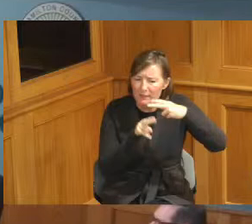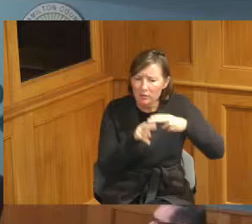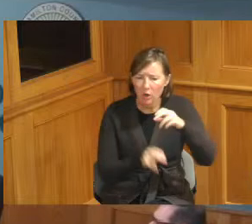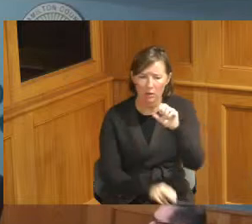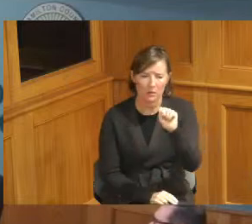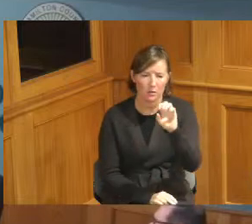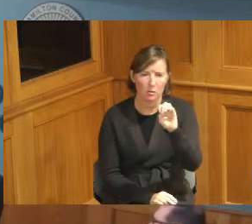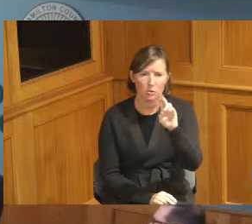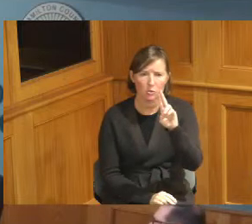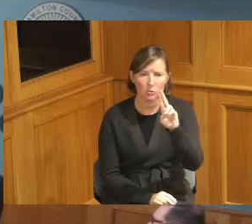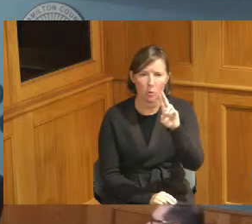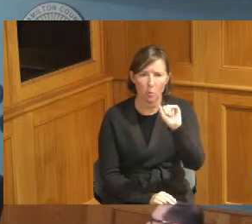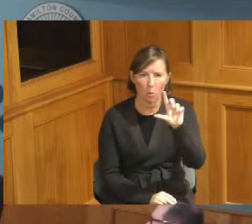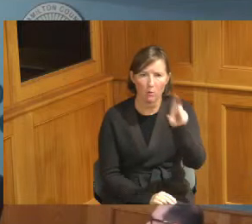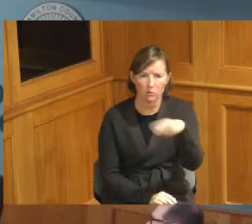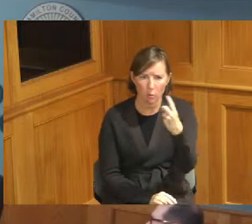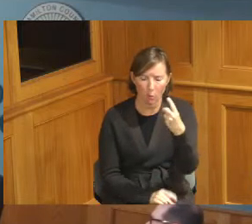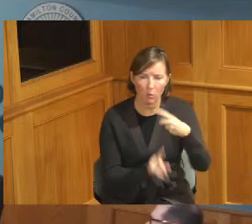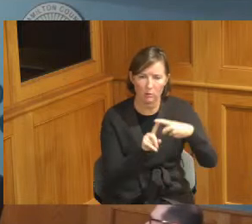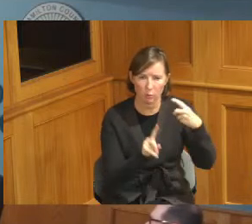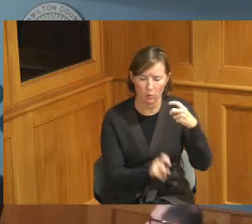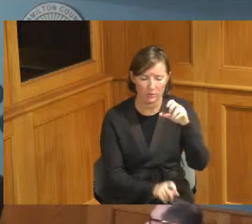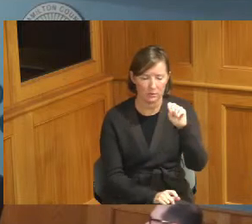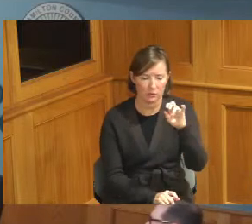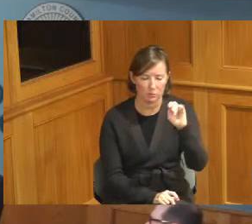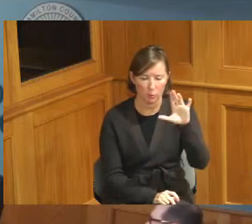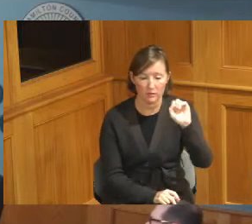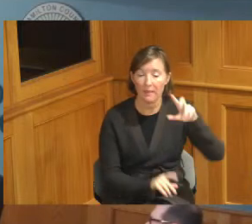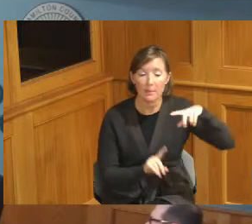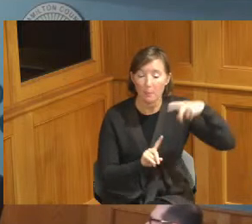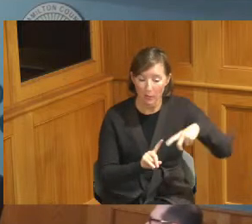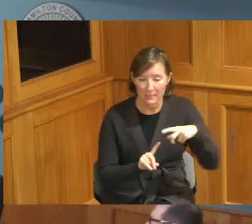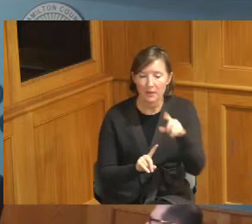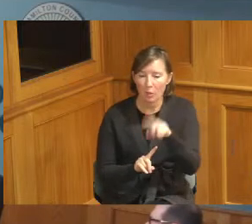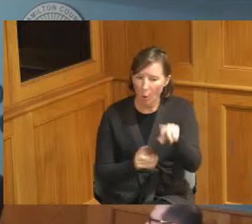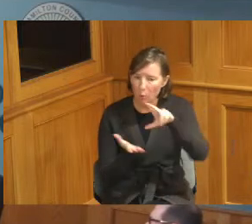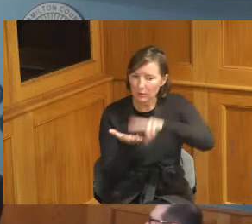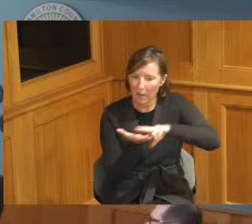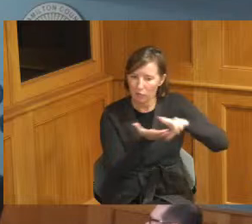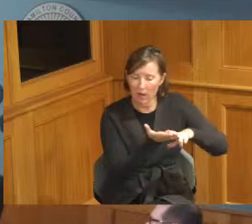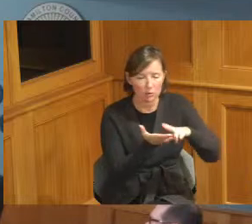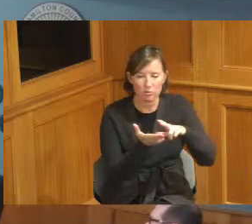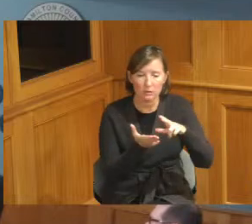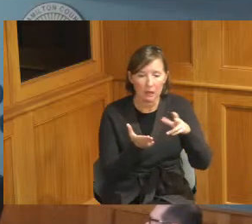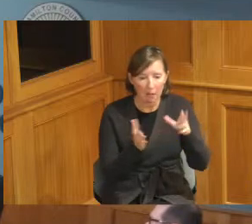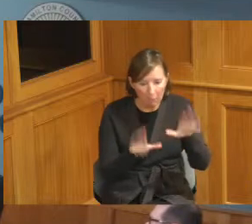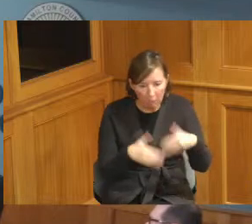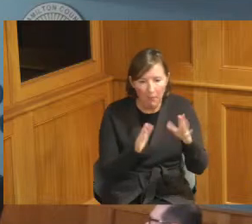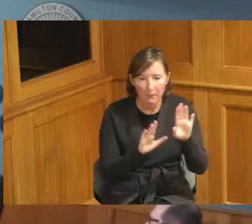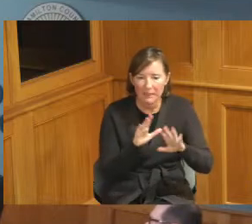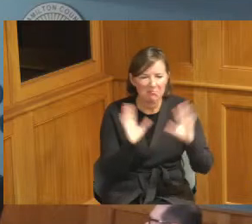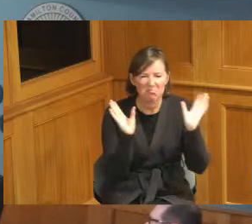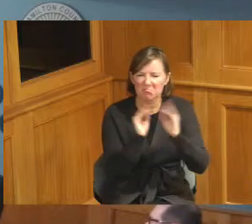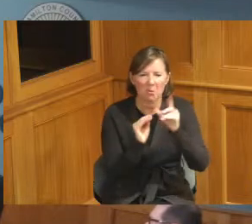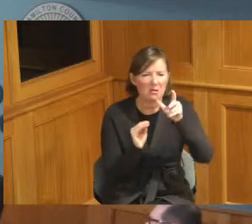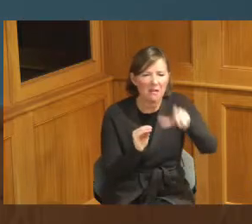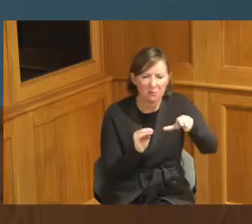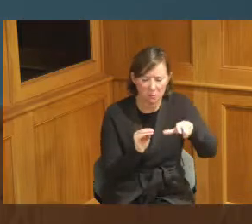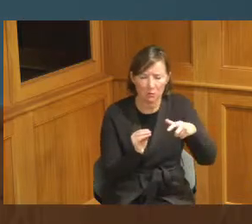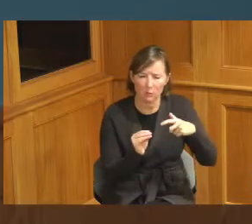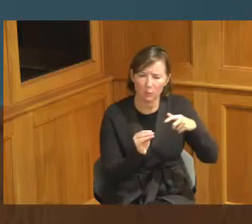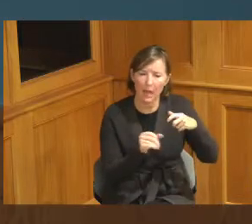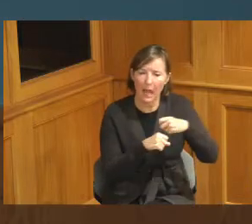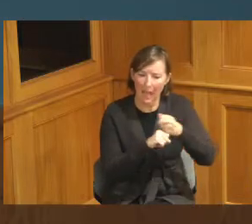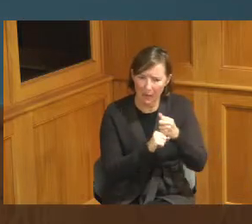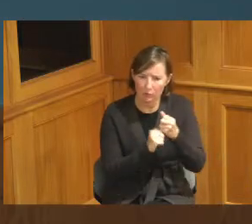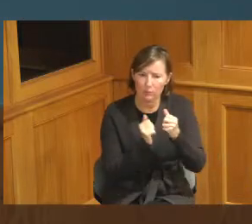whatever they are, they don't have to bid anymore. And I'm just trying to figure out how do we make sure that this is in there with